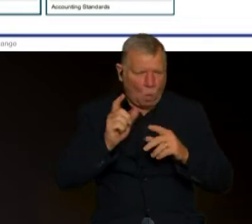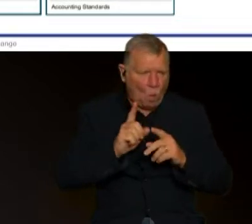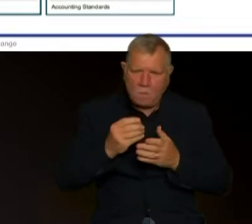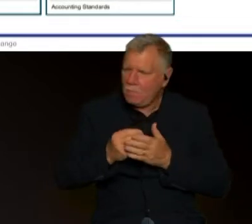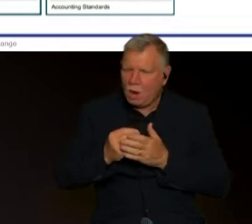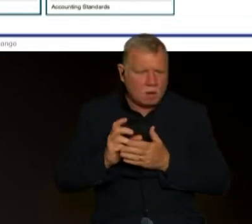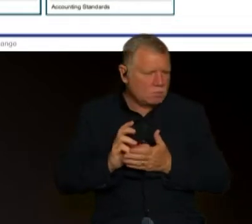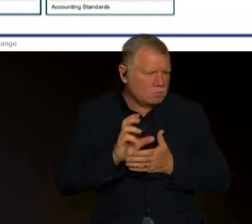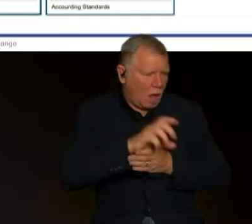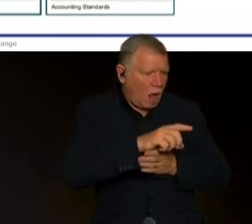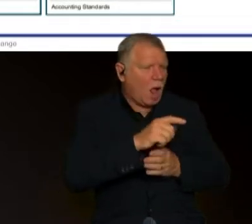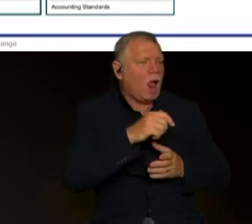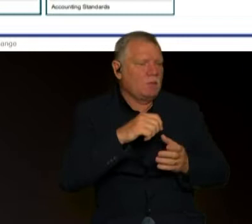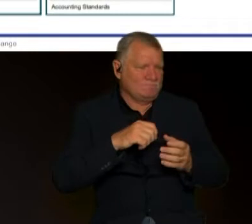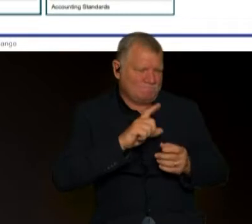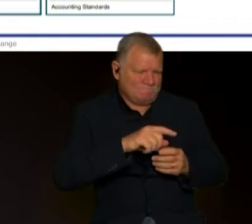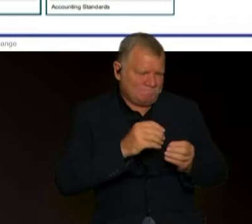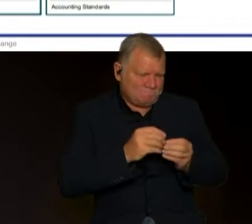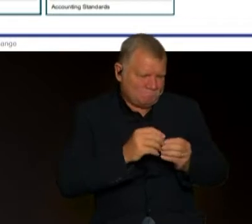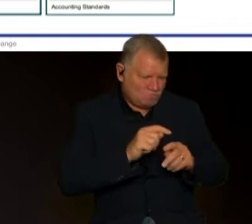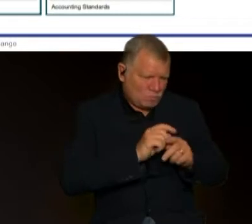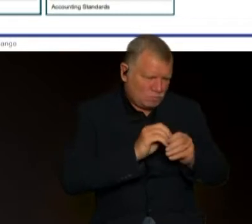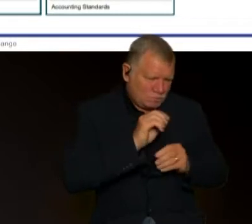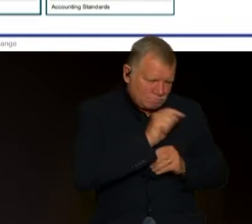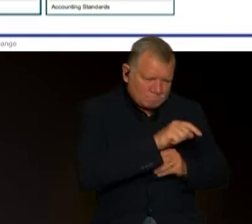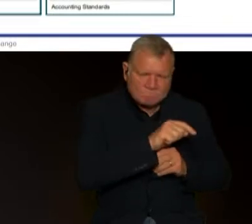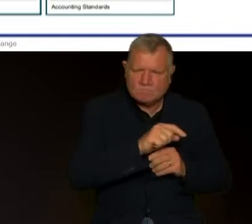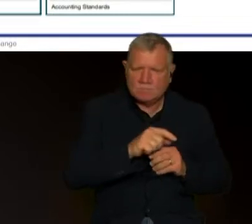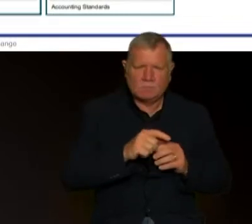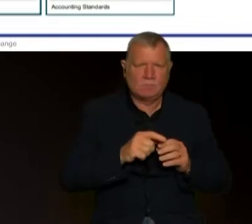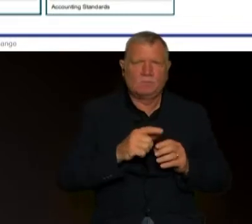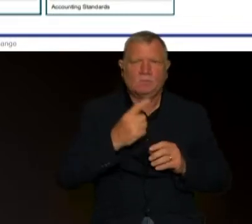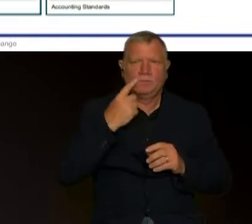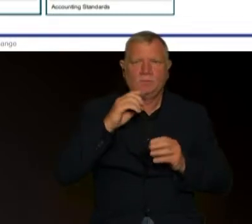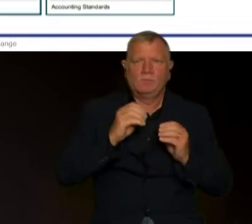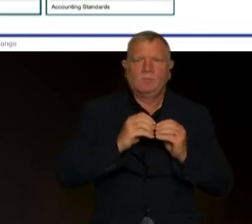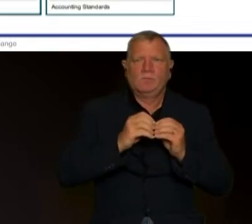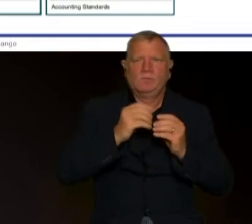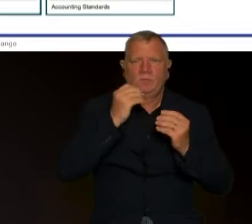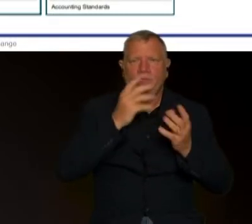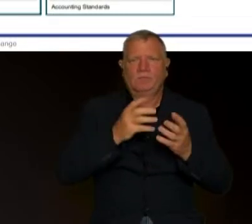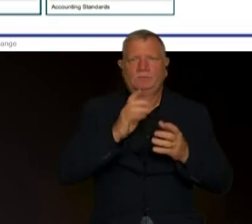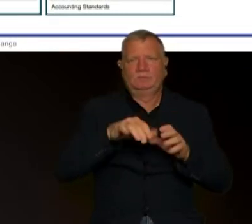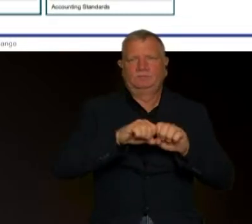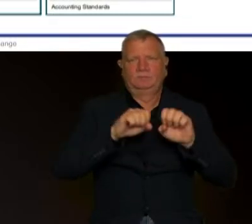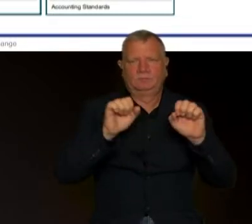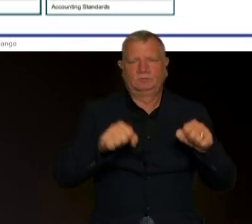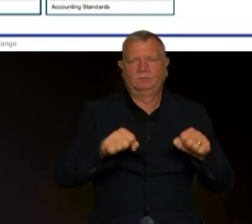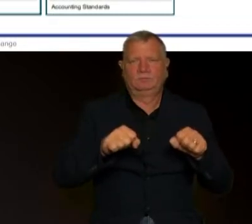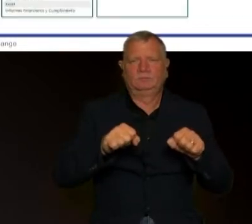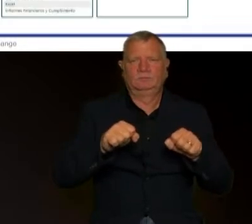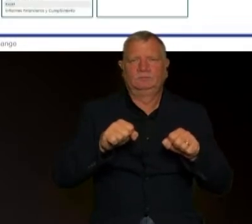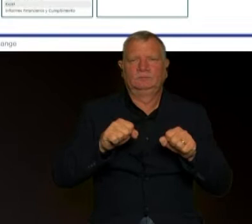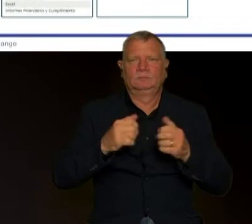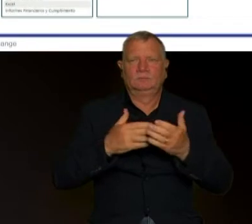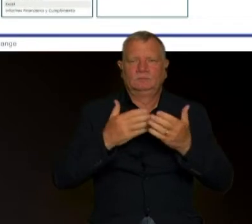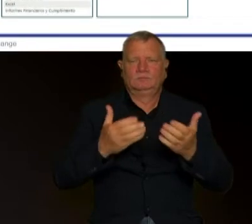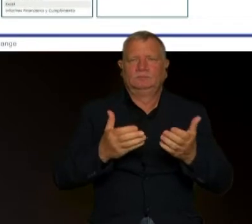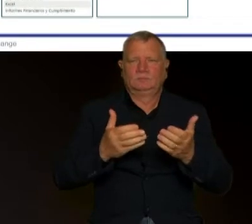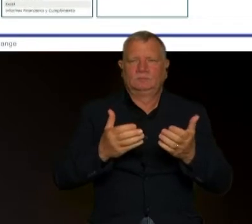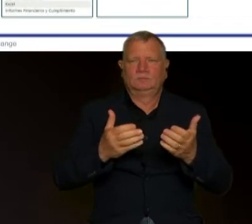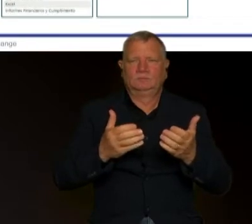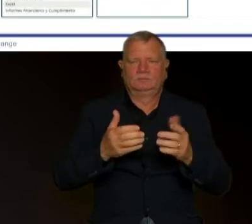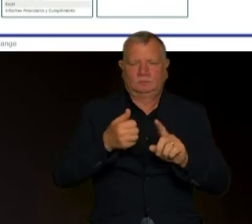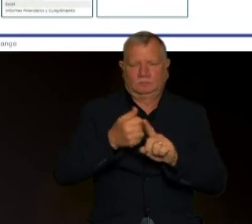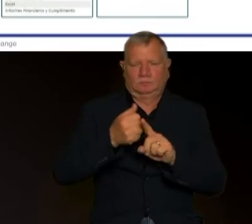to know where to invest versus investing where we've evaluated. We don't know that we don't have the